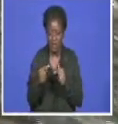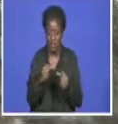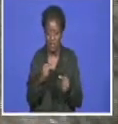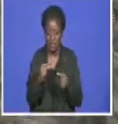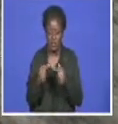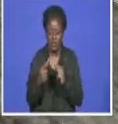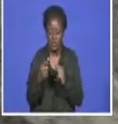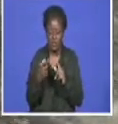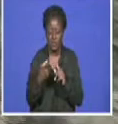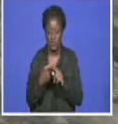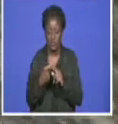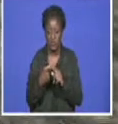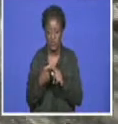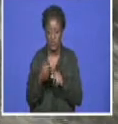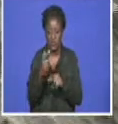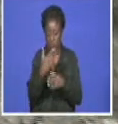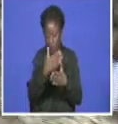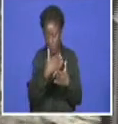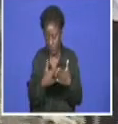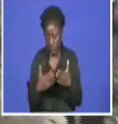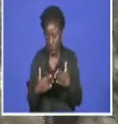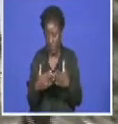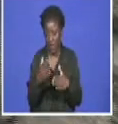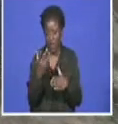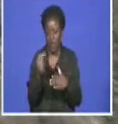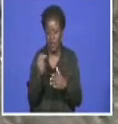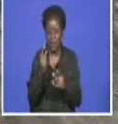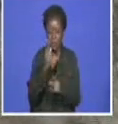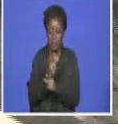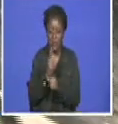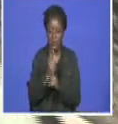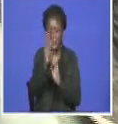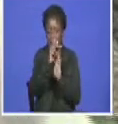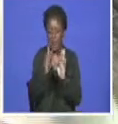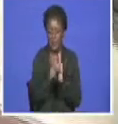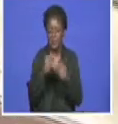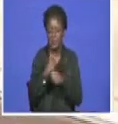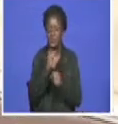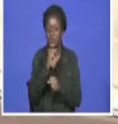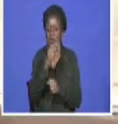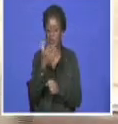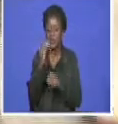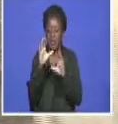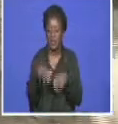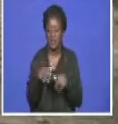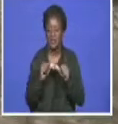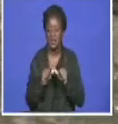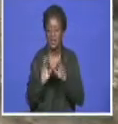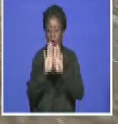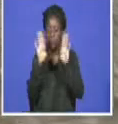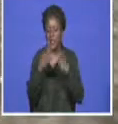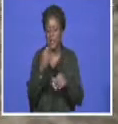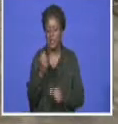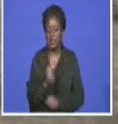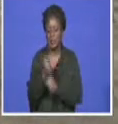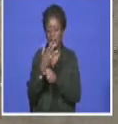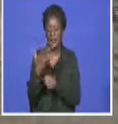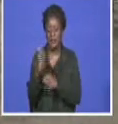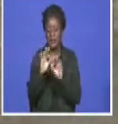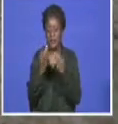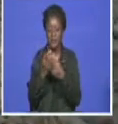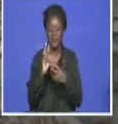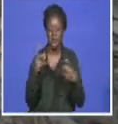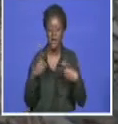appropriate protocols to ensure that they could remain open and support their families. So we've had a series